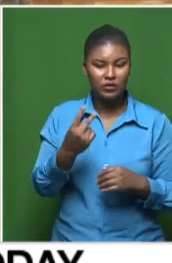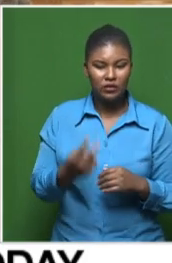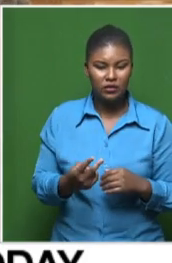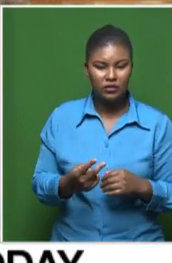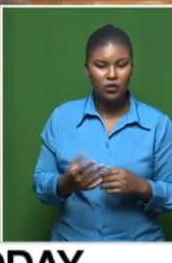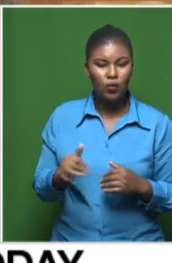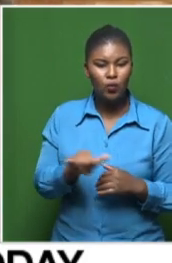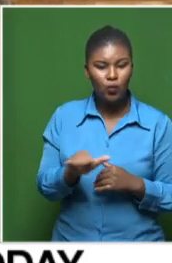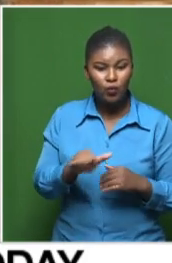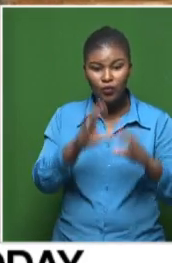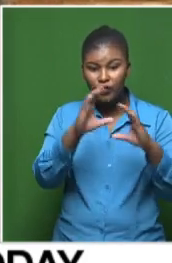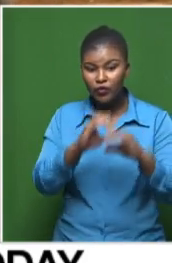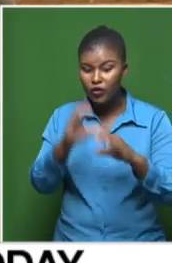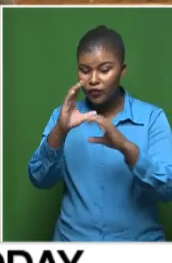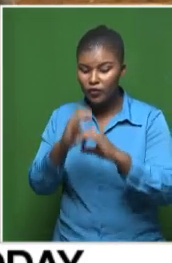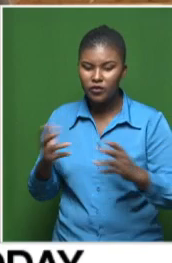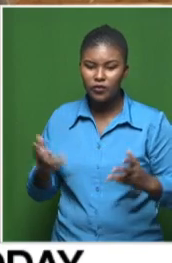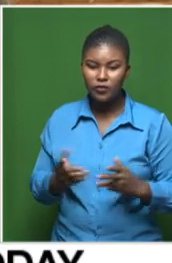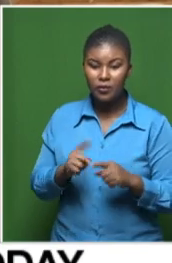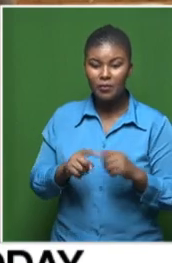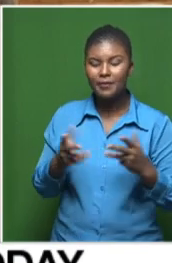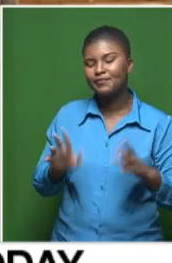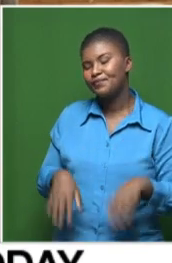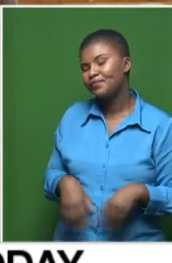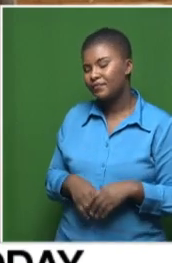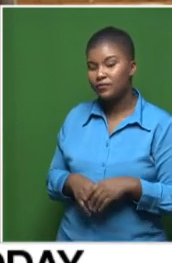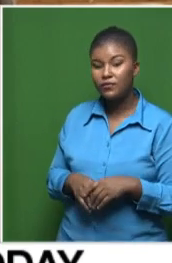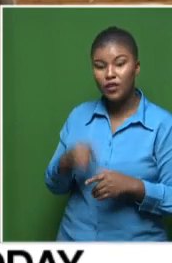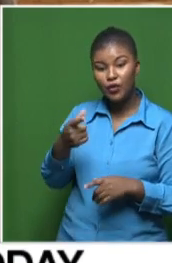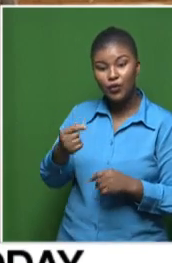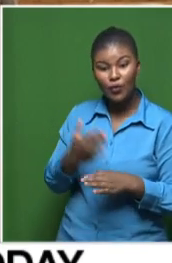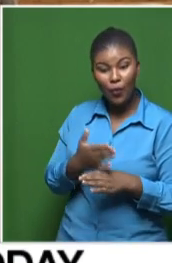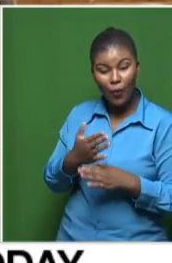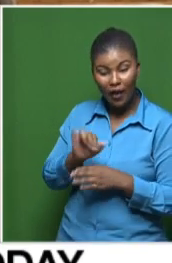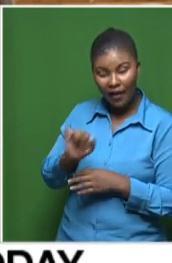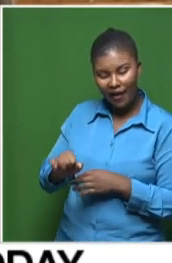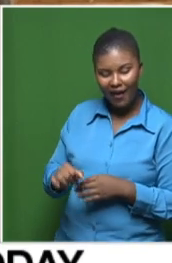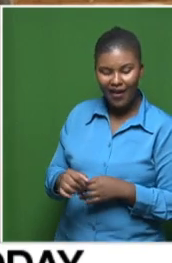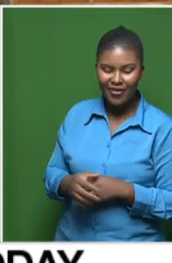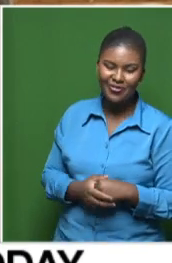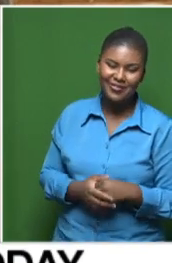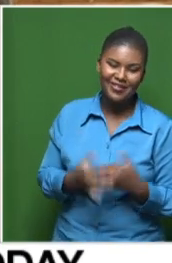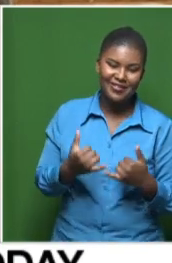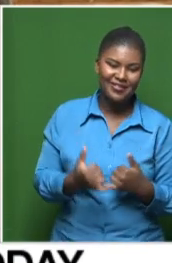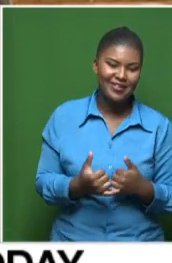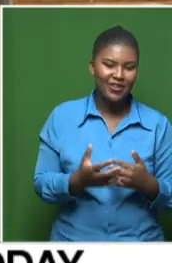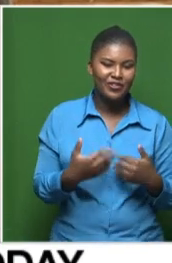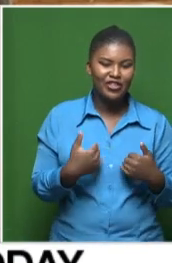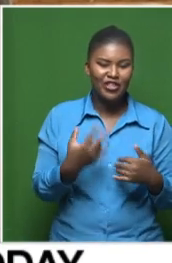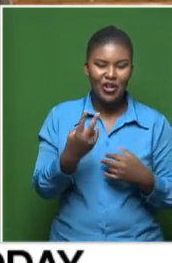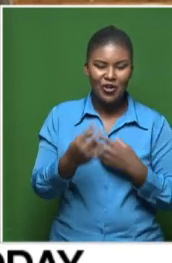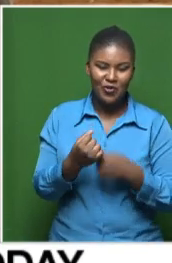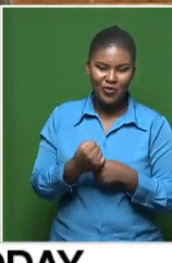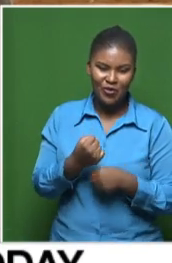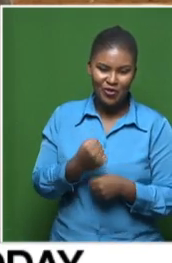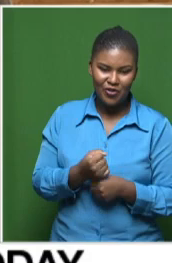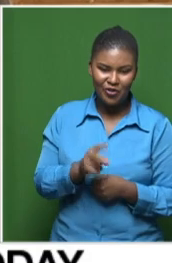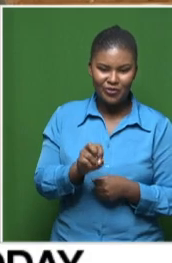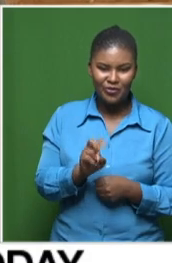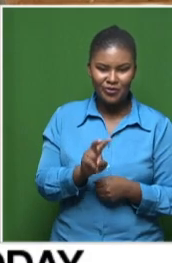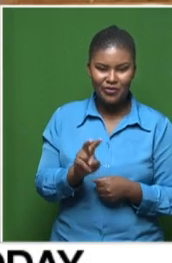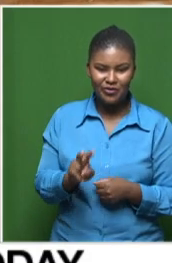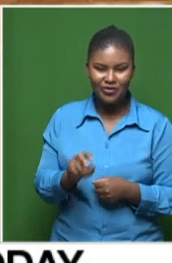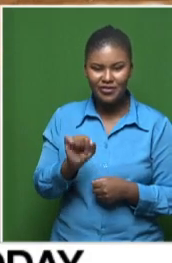which areas to focus on first. But homework for you, Lutendo, at the start of the new academic year. That's